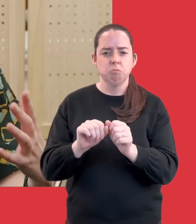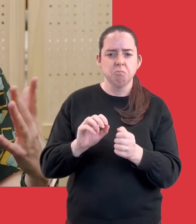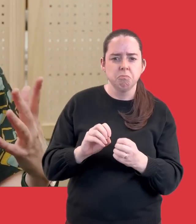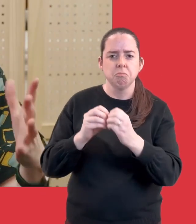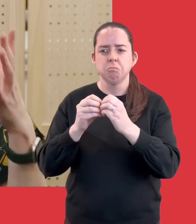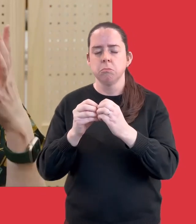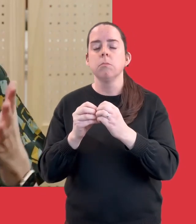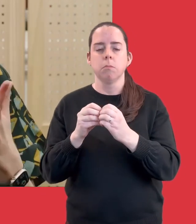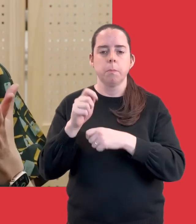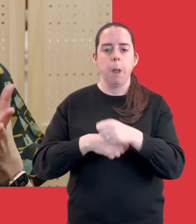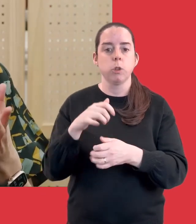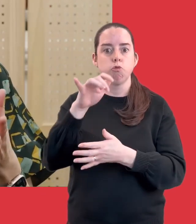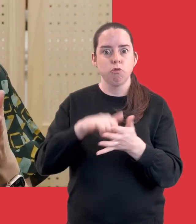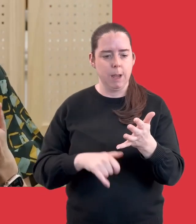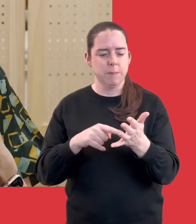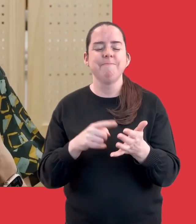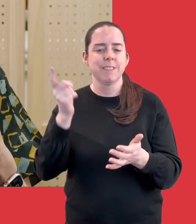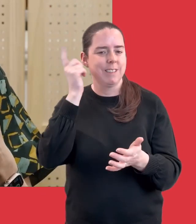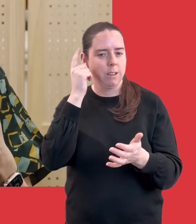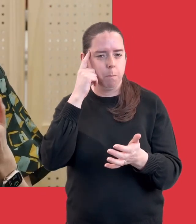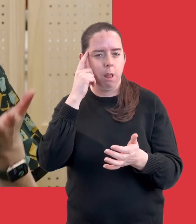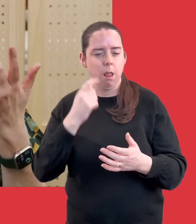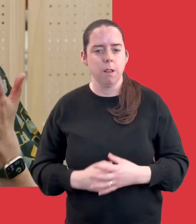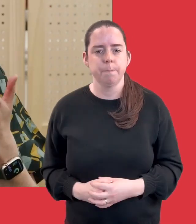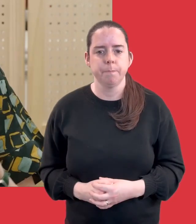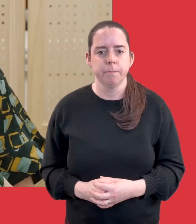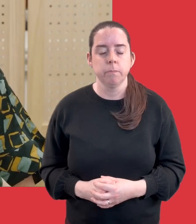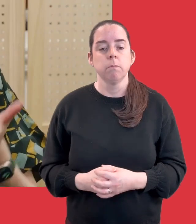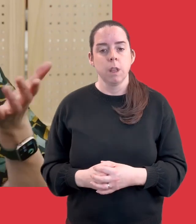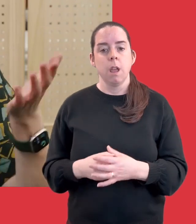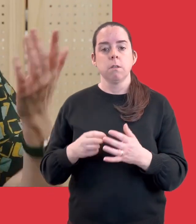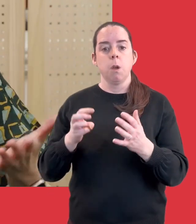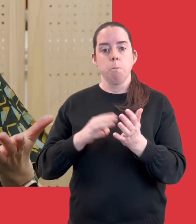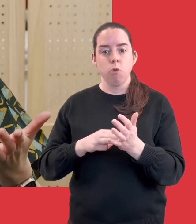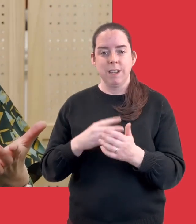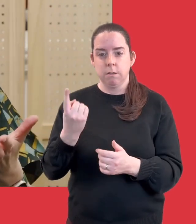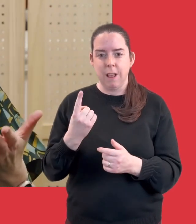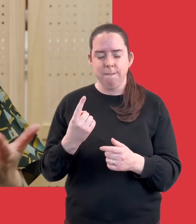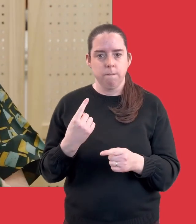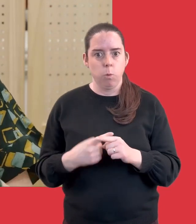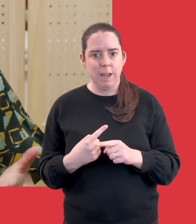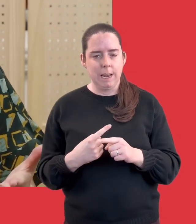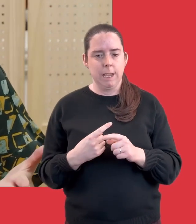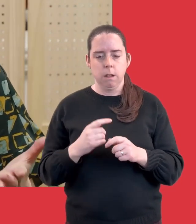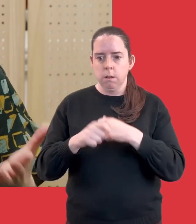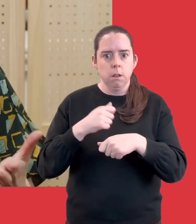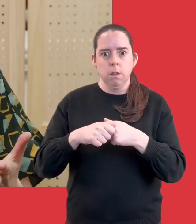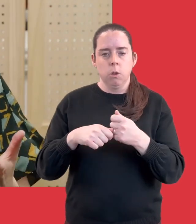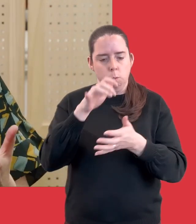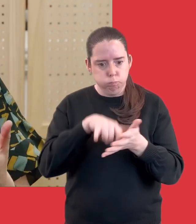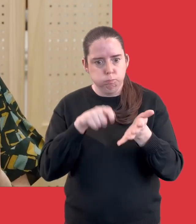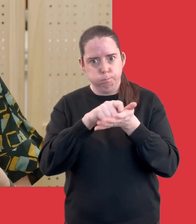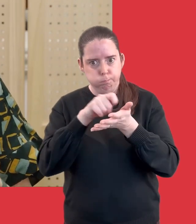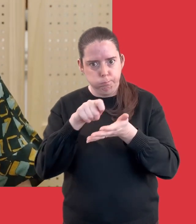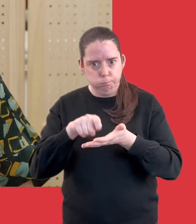become a script did seem a sensible starting point. Then Maureen went very quickly from writing a treatment into a script